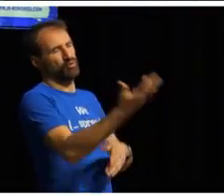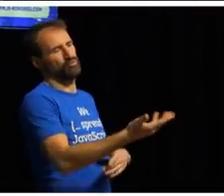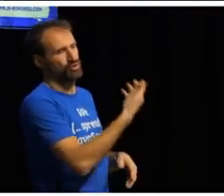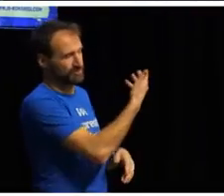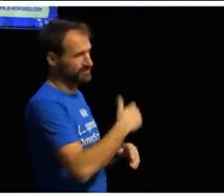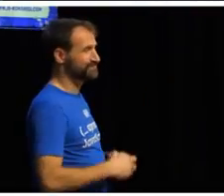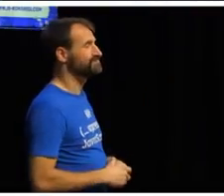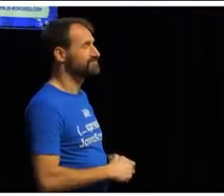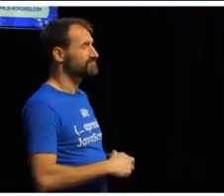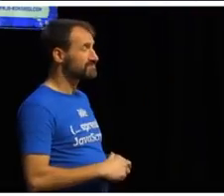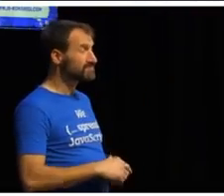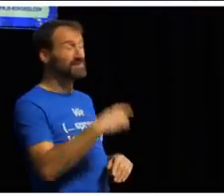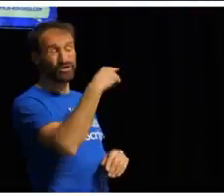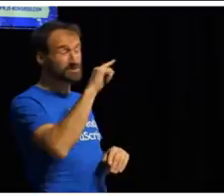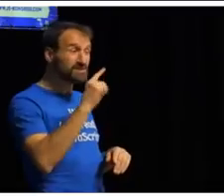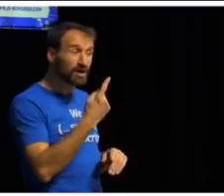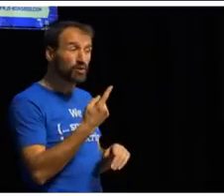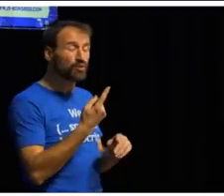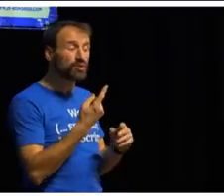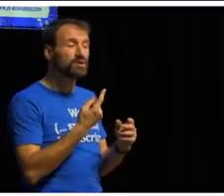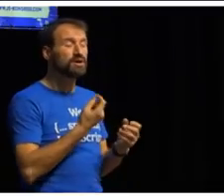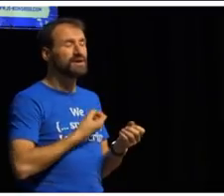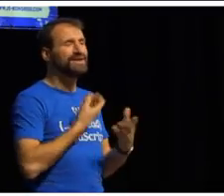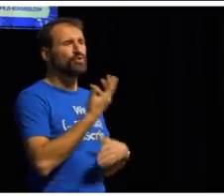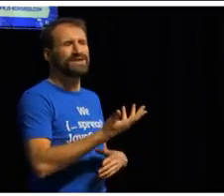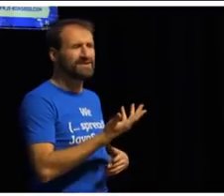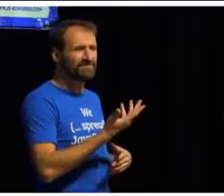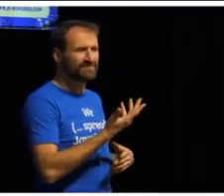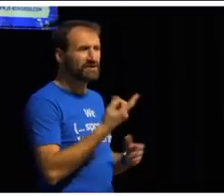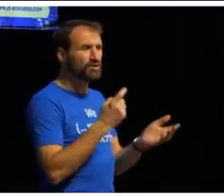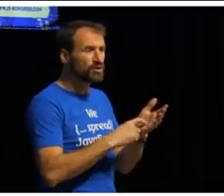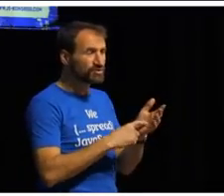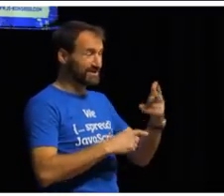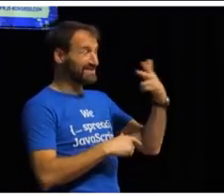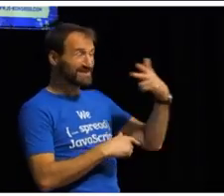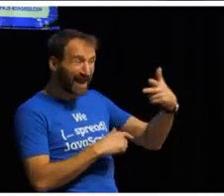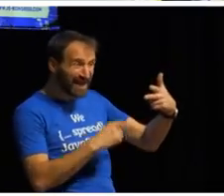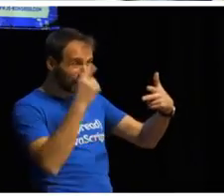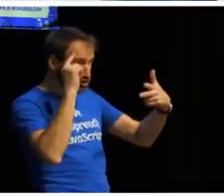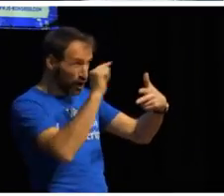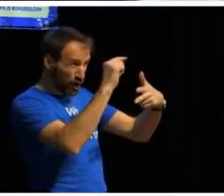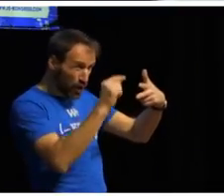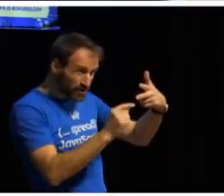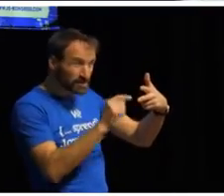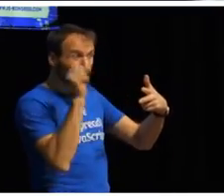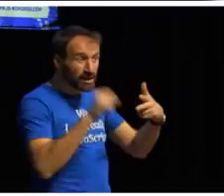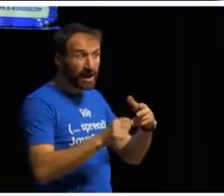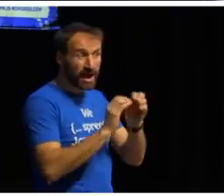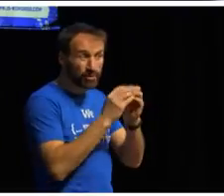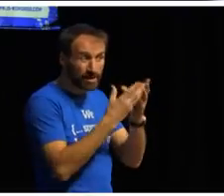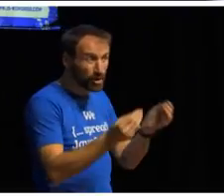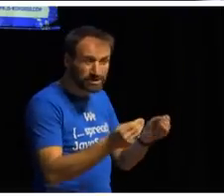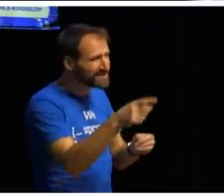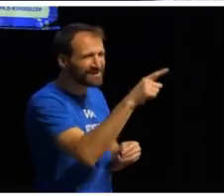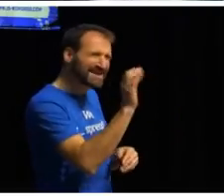And this is also intuitive that actually three of those neurons can fix the problem, because each of those neurons, if you look